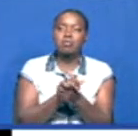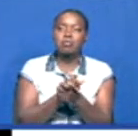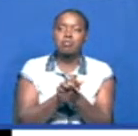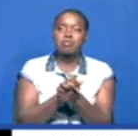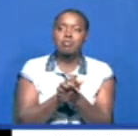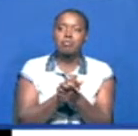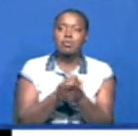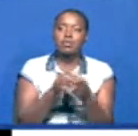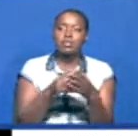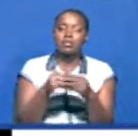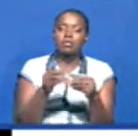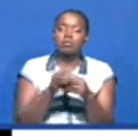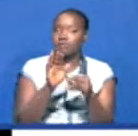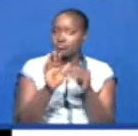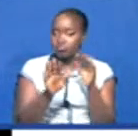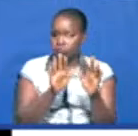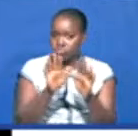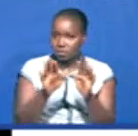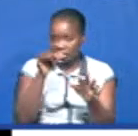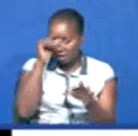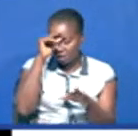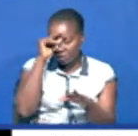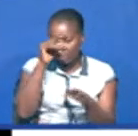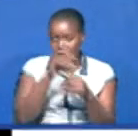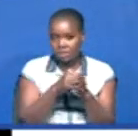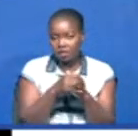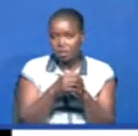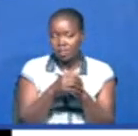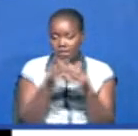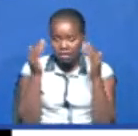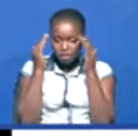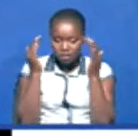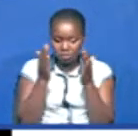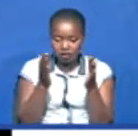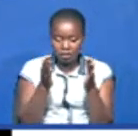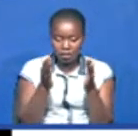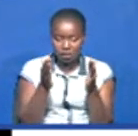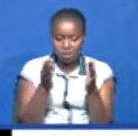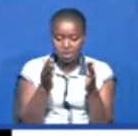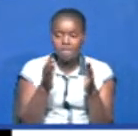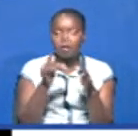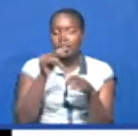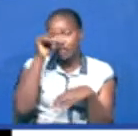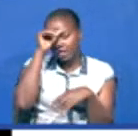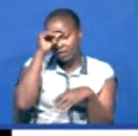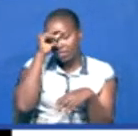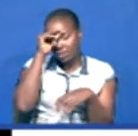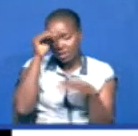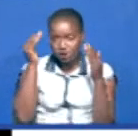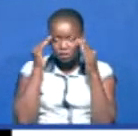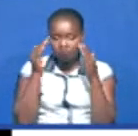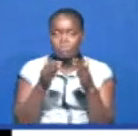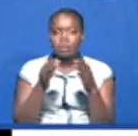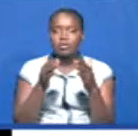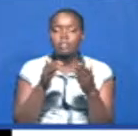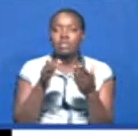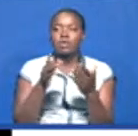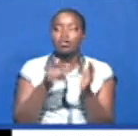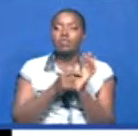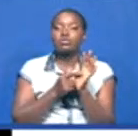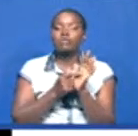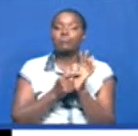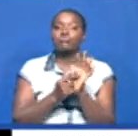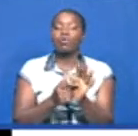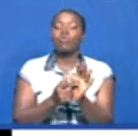comfort is that the government is committed. The government is committed to ensure